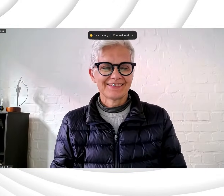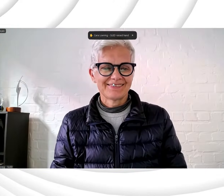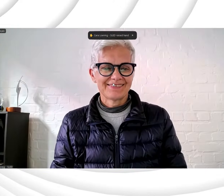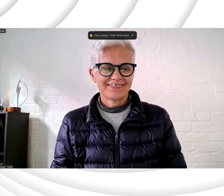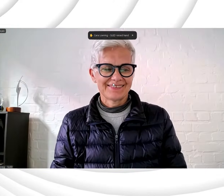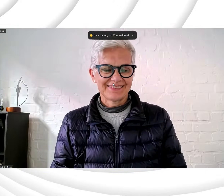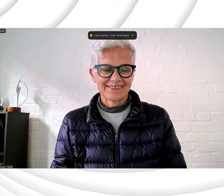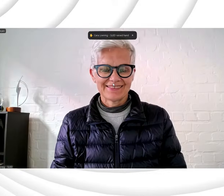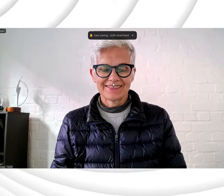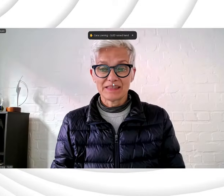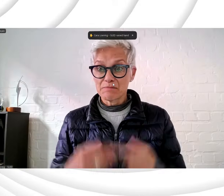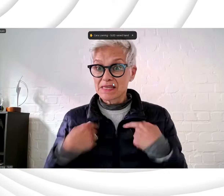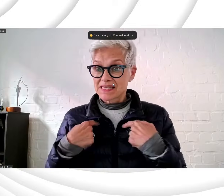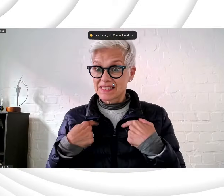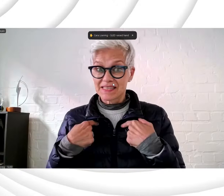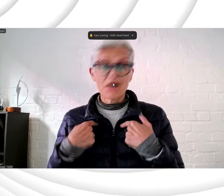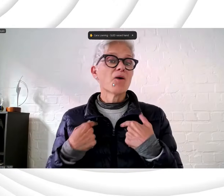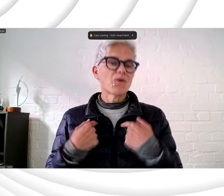Cara.